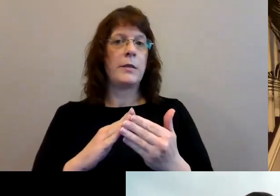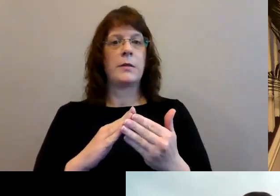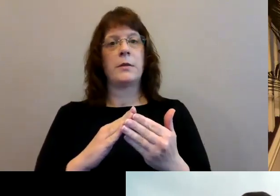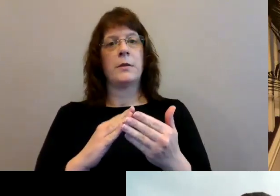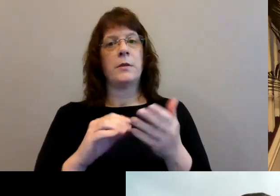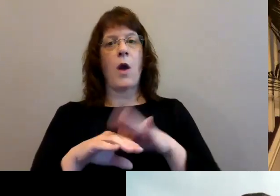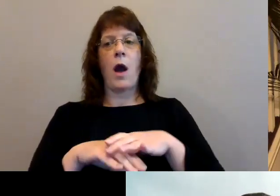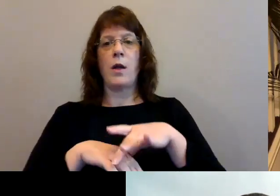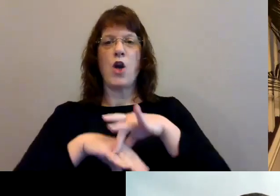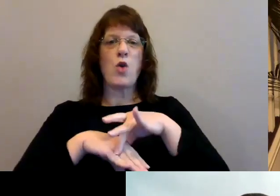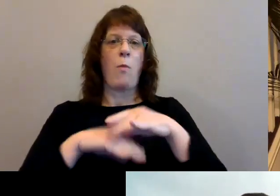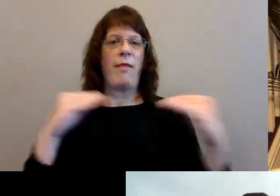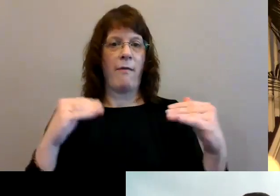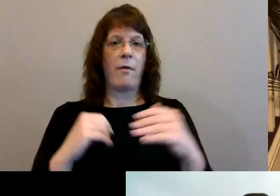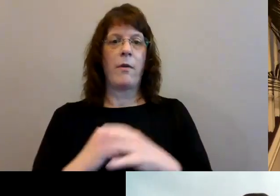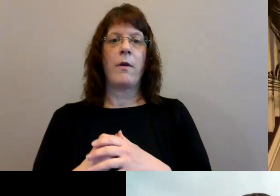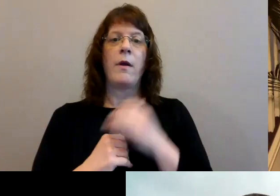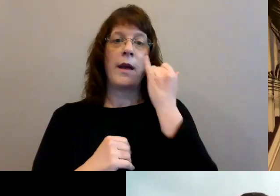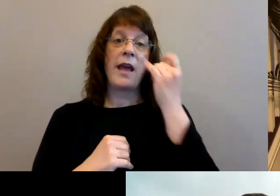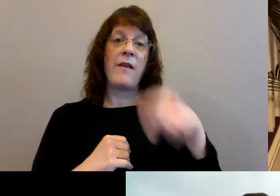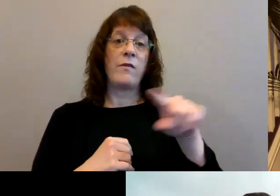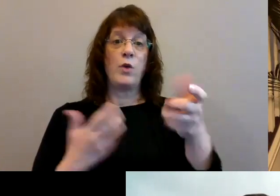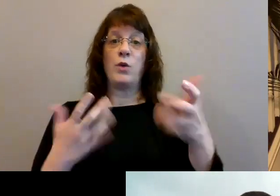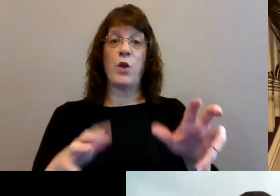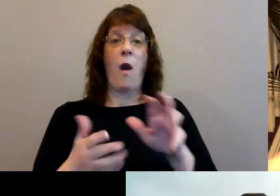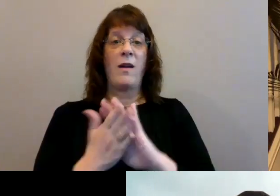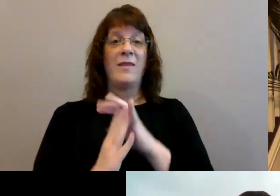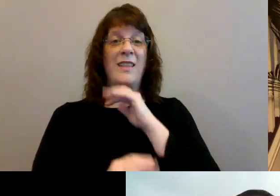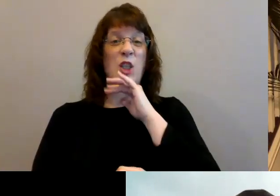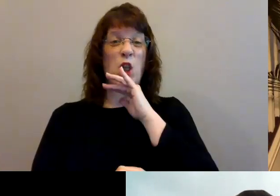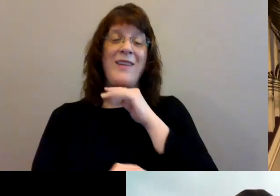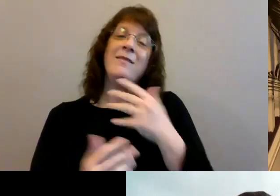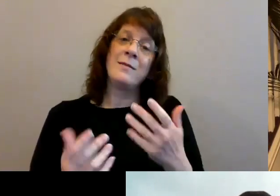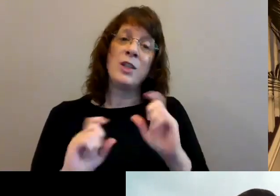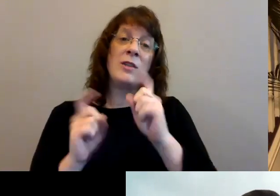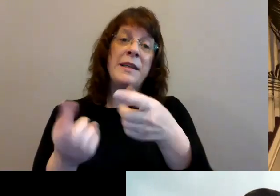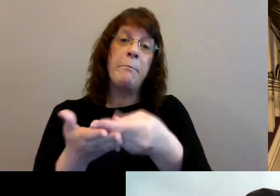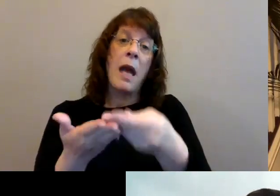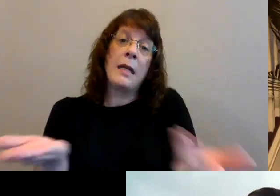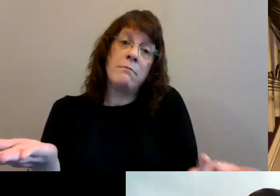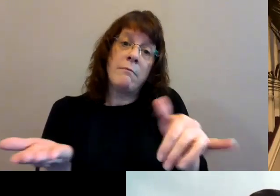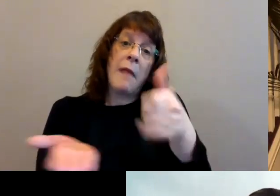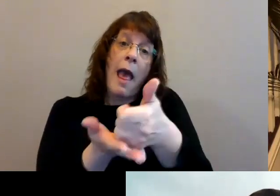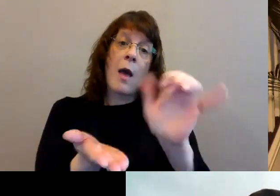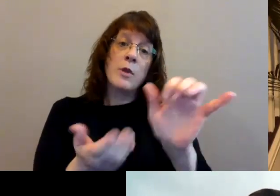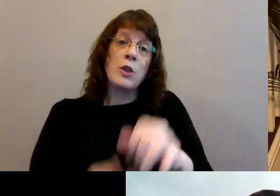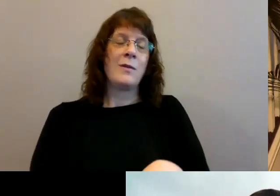scale. Or if you just don't want to get dirty, you can just, give them money. That's always useful. For